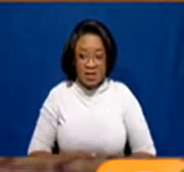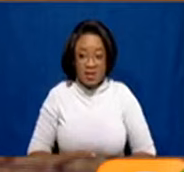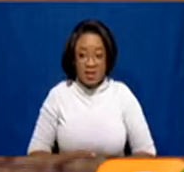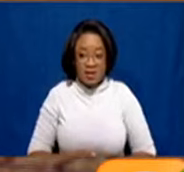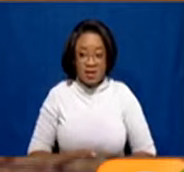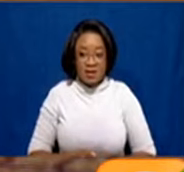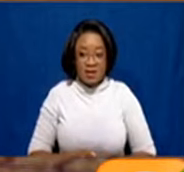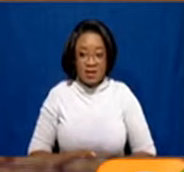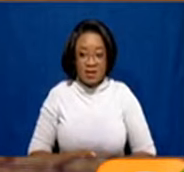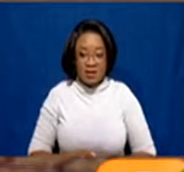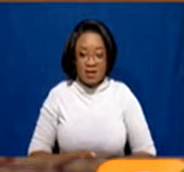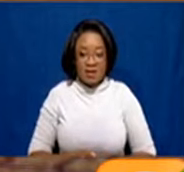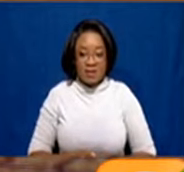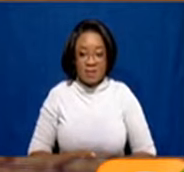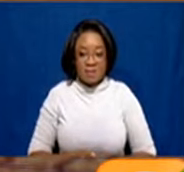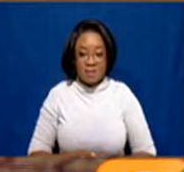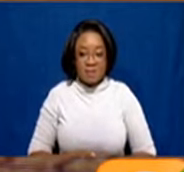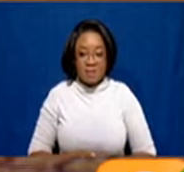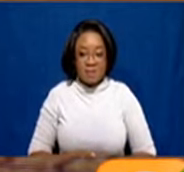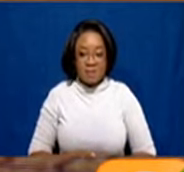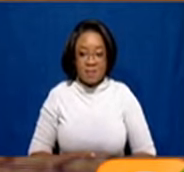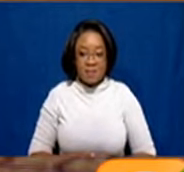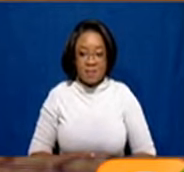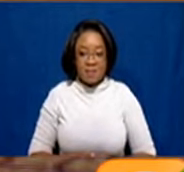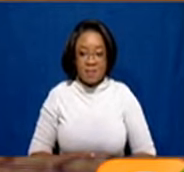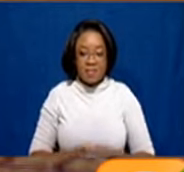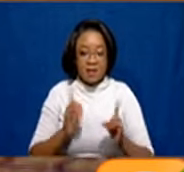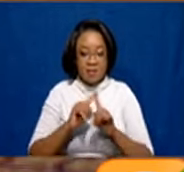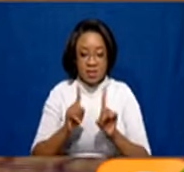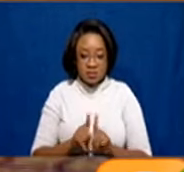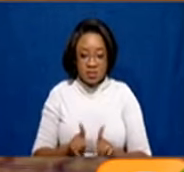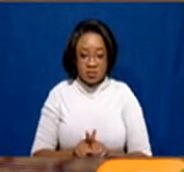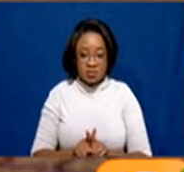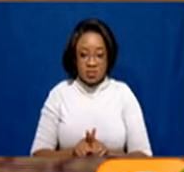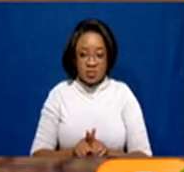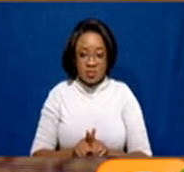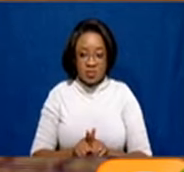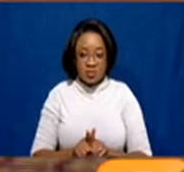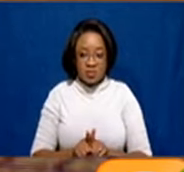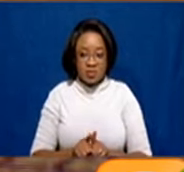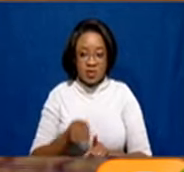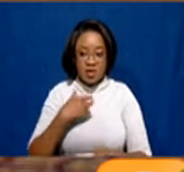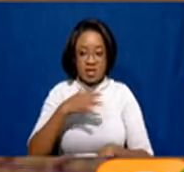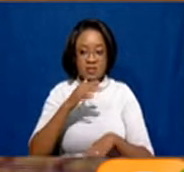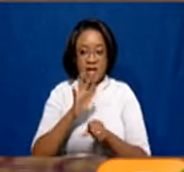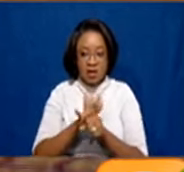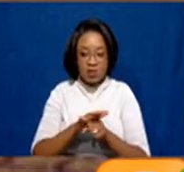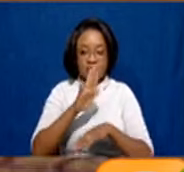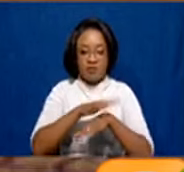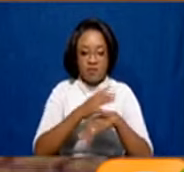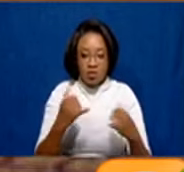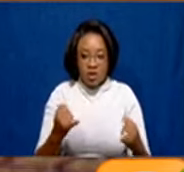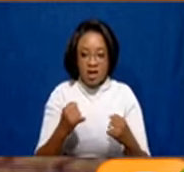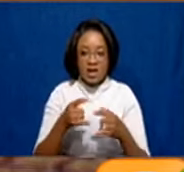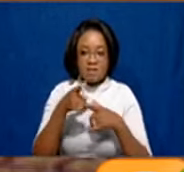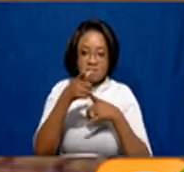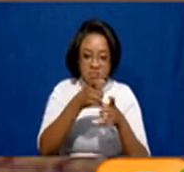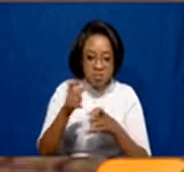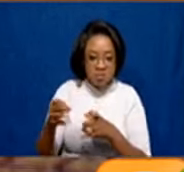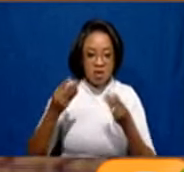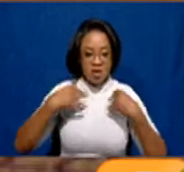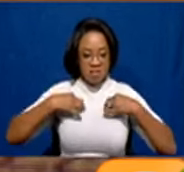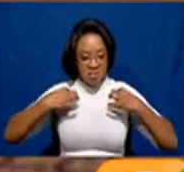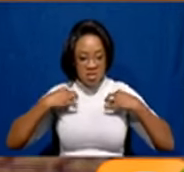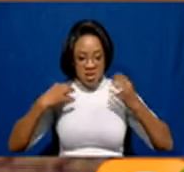other better things to discuss? Right. And as well, it came with a lot of online scrutiny about my dressing,